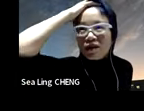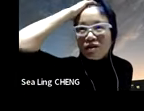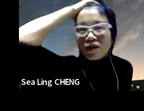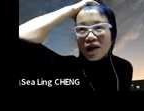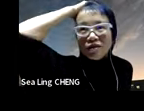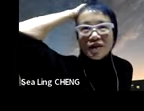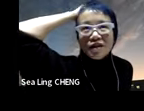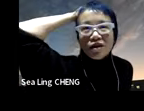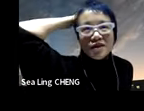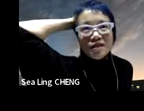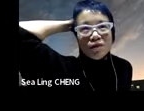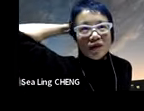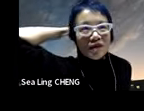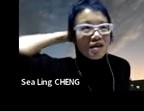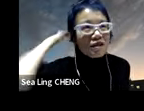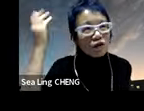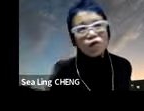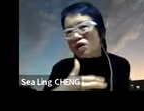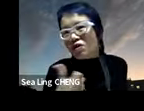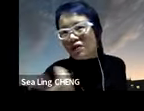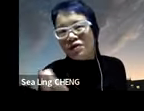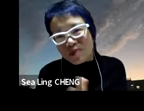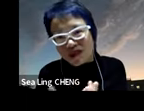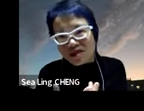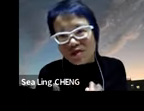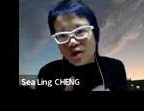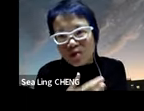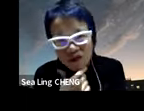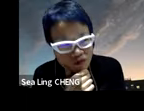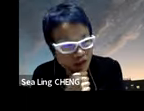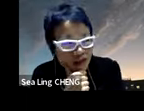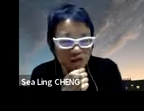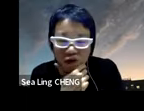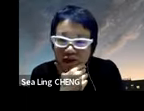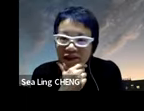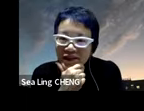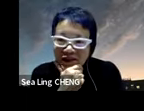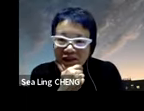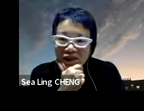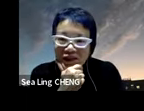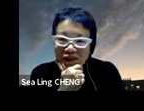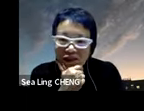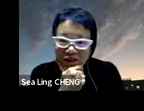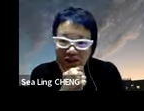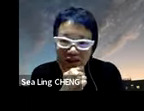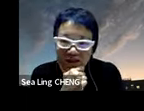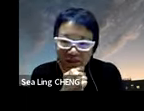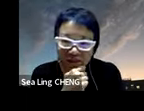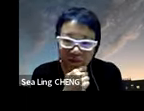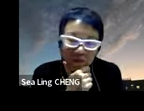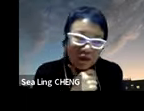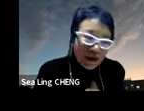were trying to think, consider whether these could also be a form of erotics of